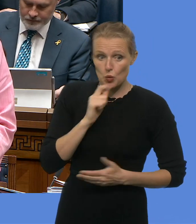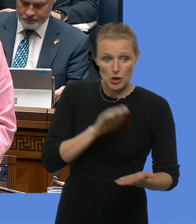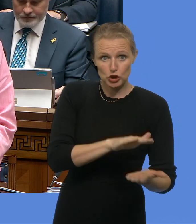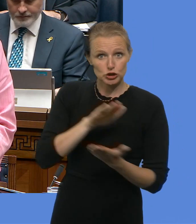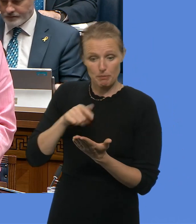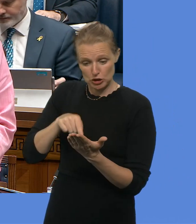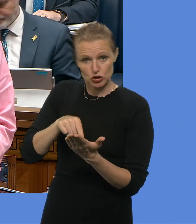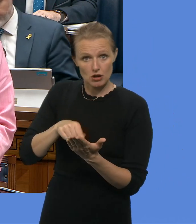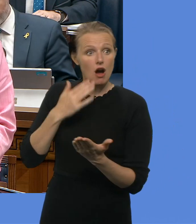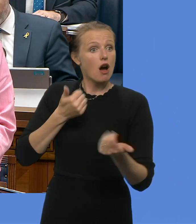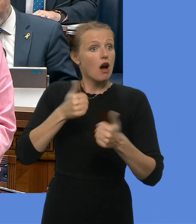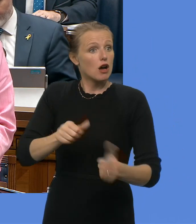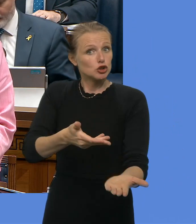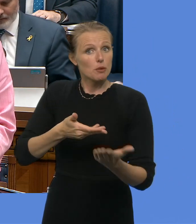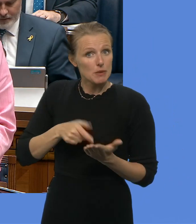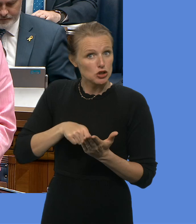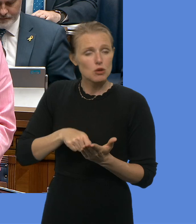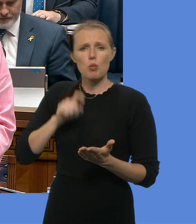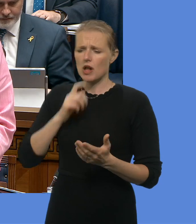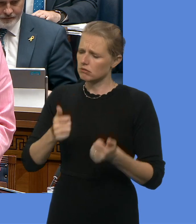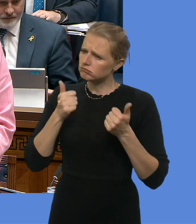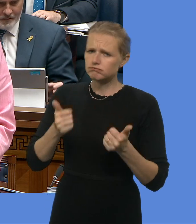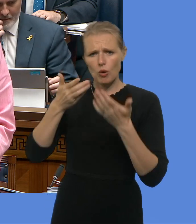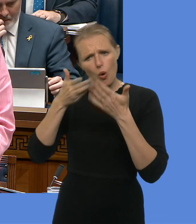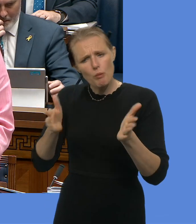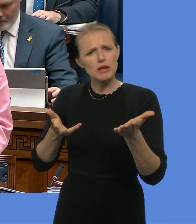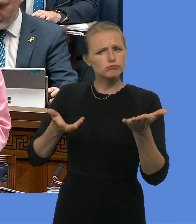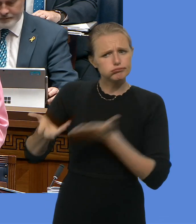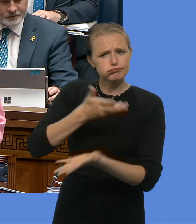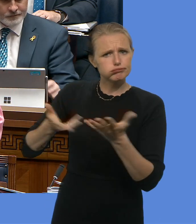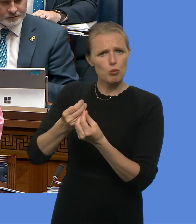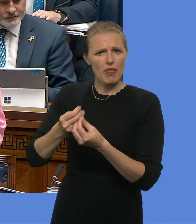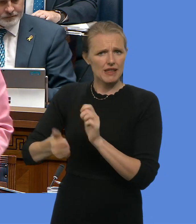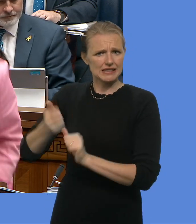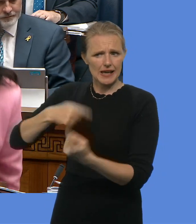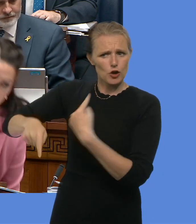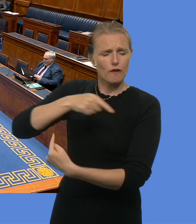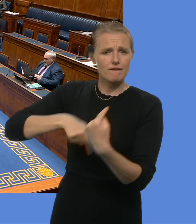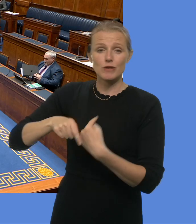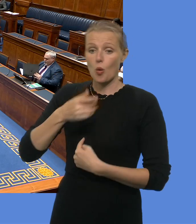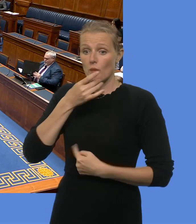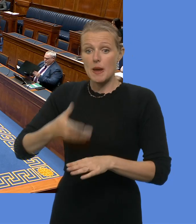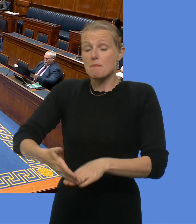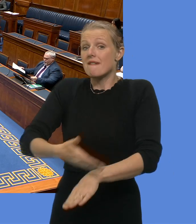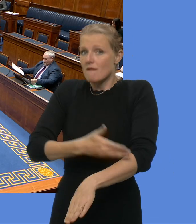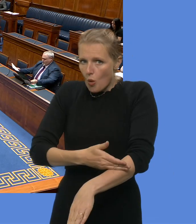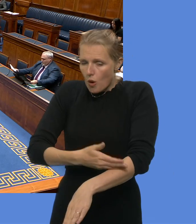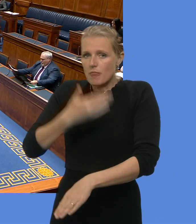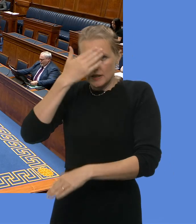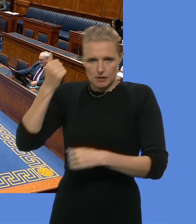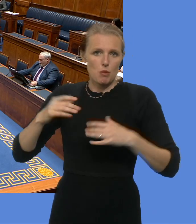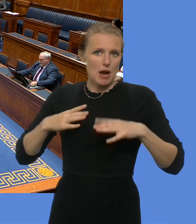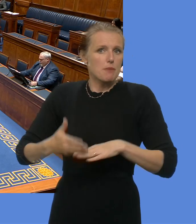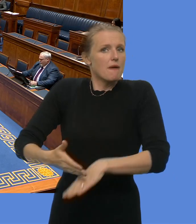through that and have those discussions in absolutely good faith. So we do anticipate getting that prior to the summer recess. Brian Kingston. Thank you,